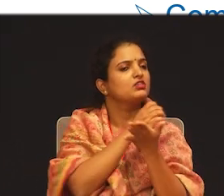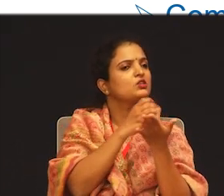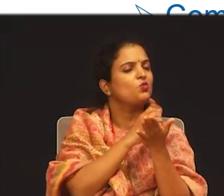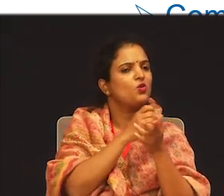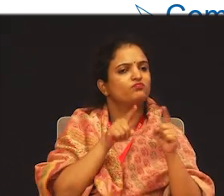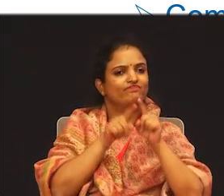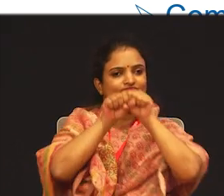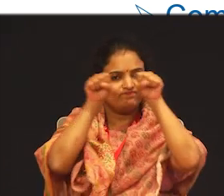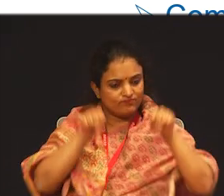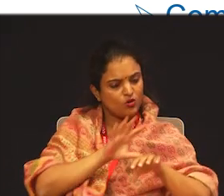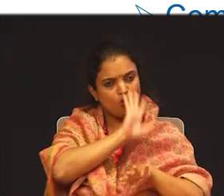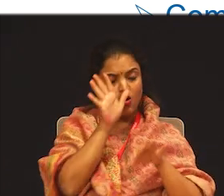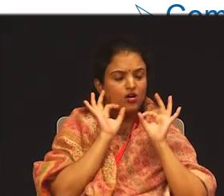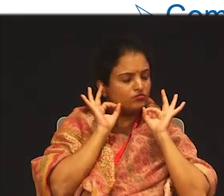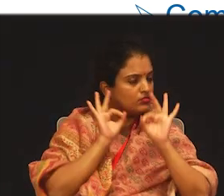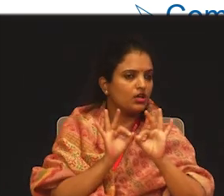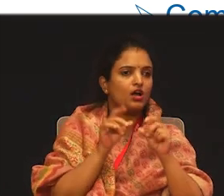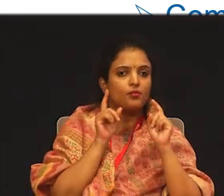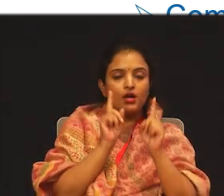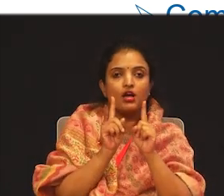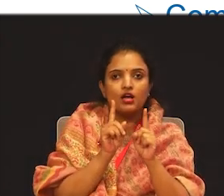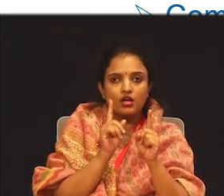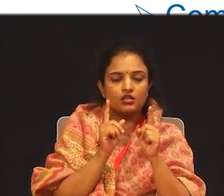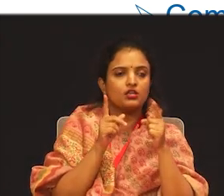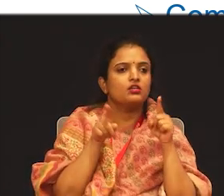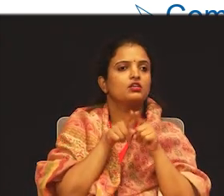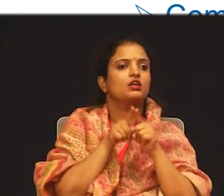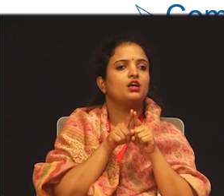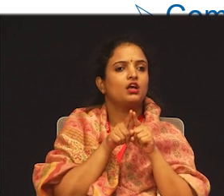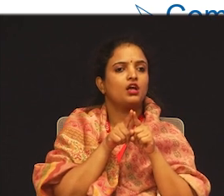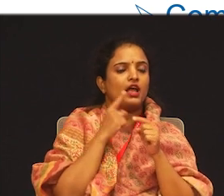is special. So what happens in integration?